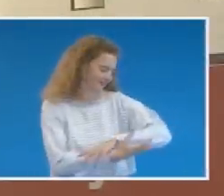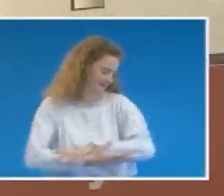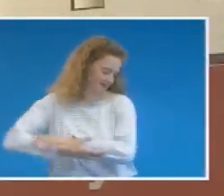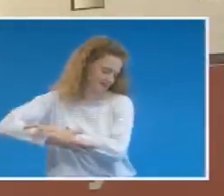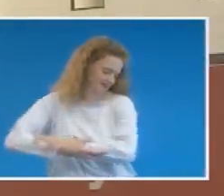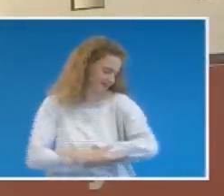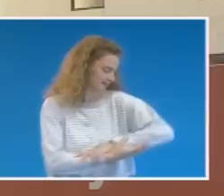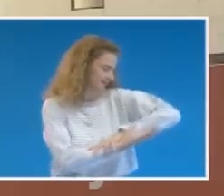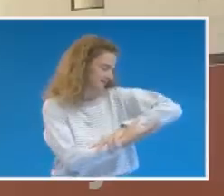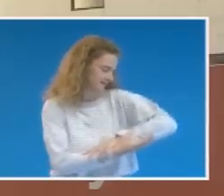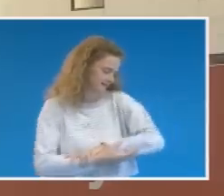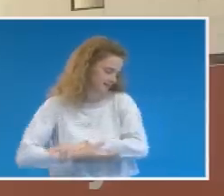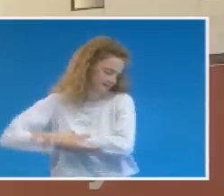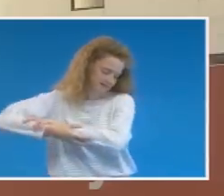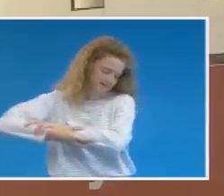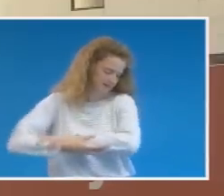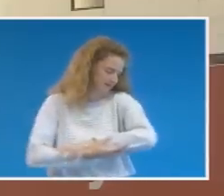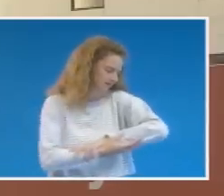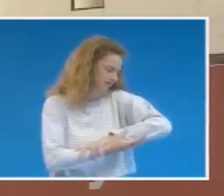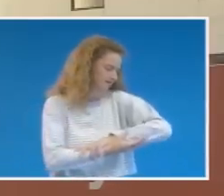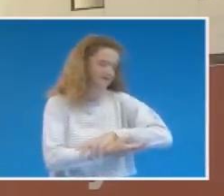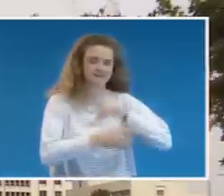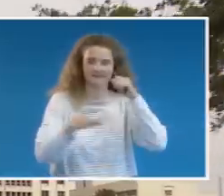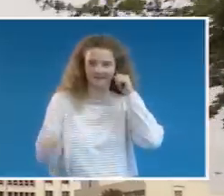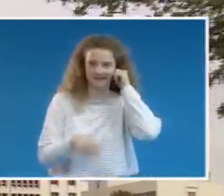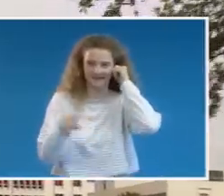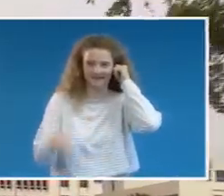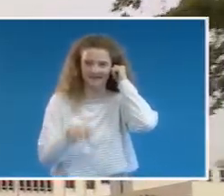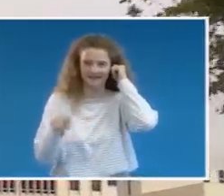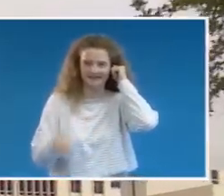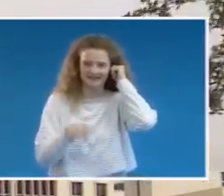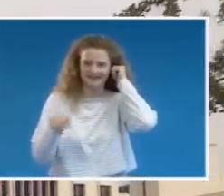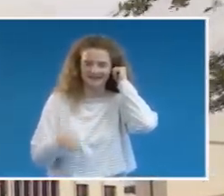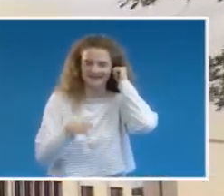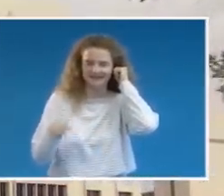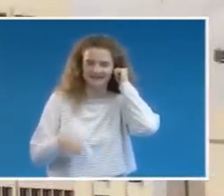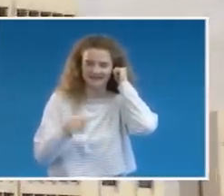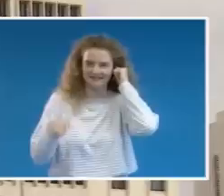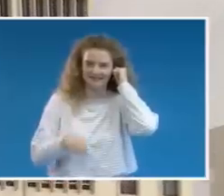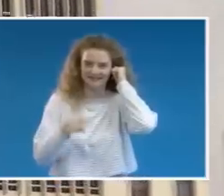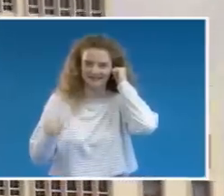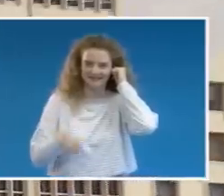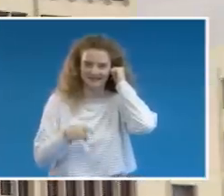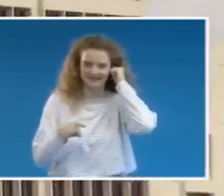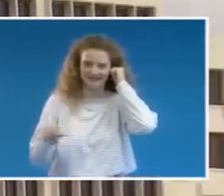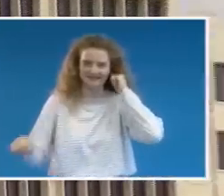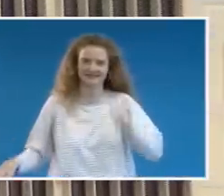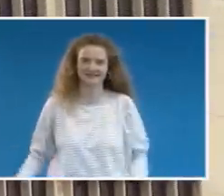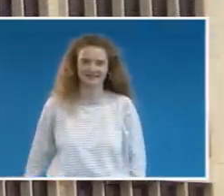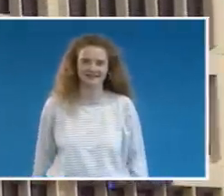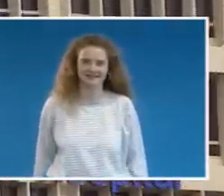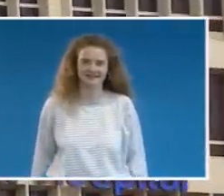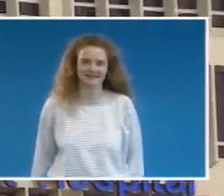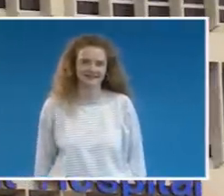Miss Polly had a dolly who was sick, sick, sick. So she phoned for the doctor to come quick, quick, quick.